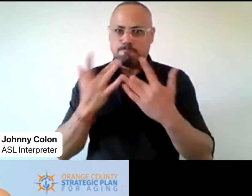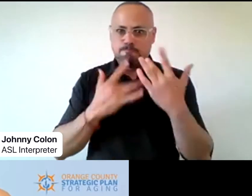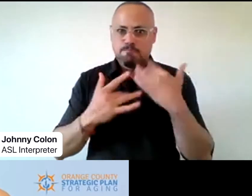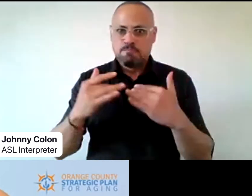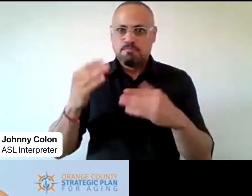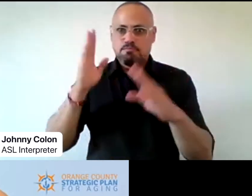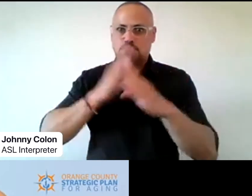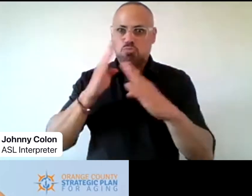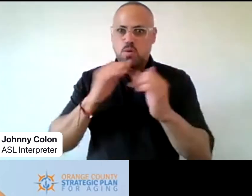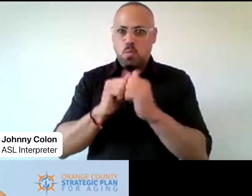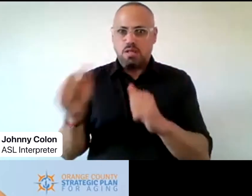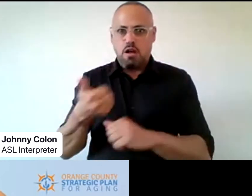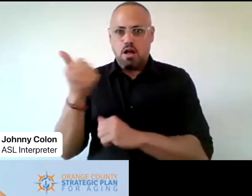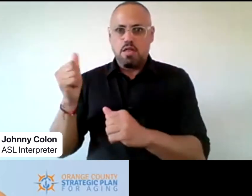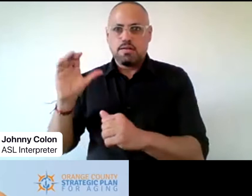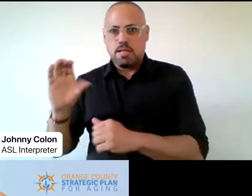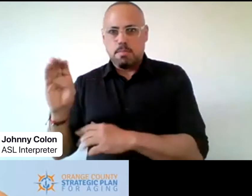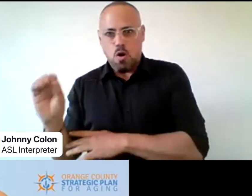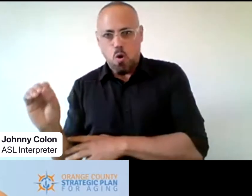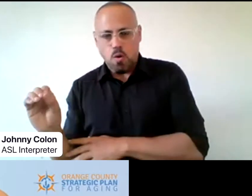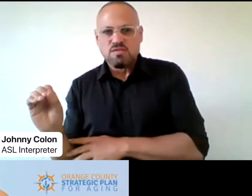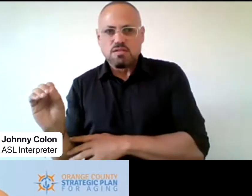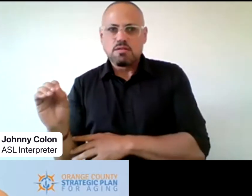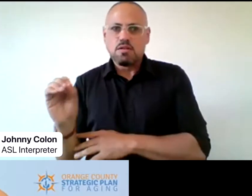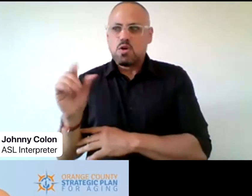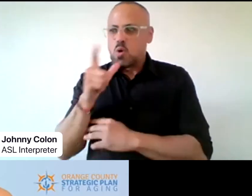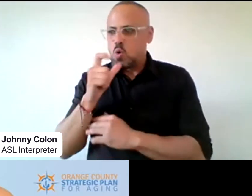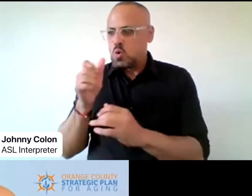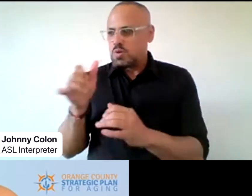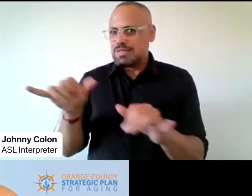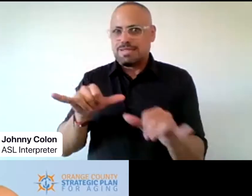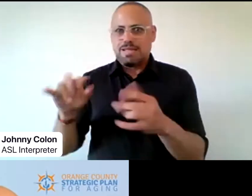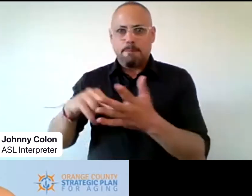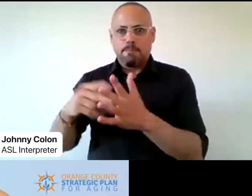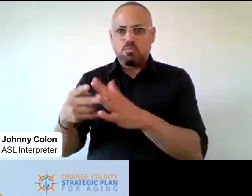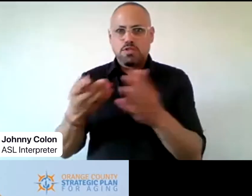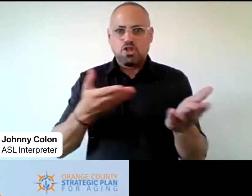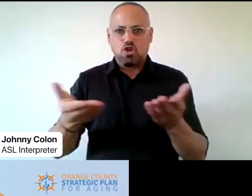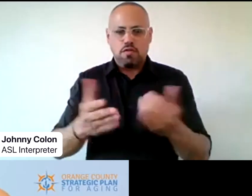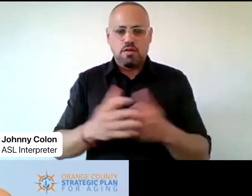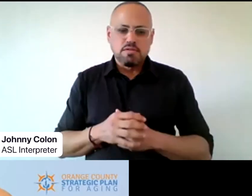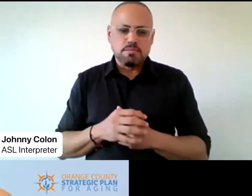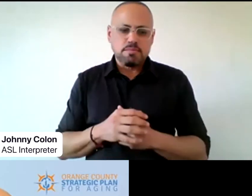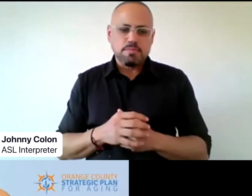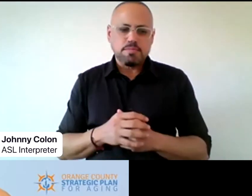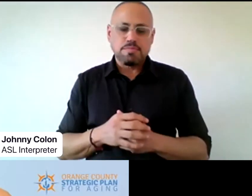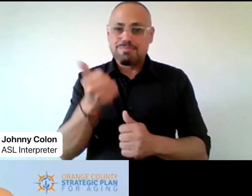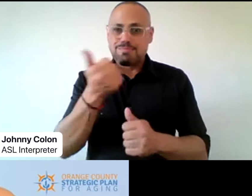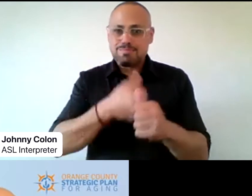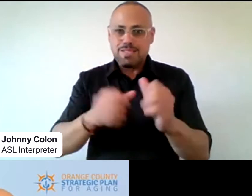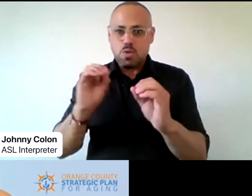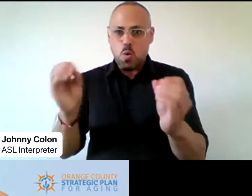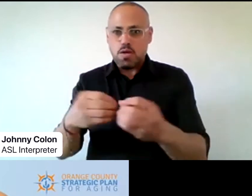opportunities with other community organizations who might serve the same purposes. Each organization